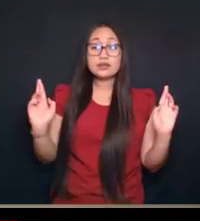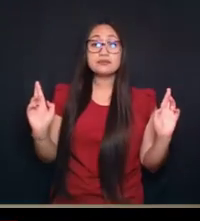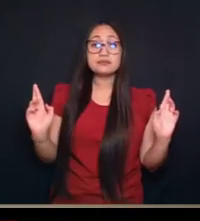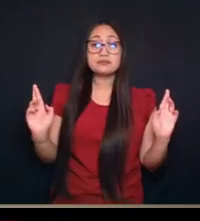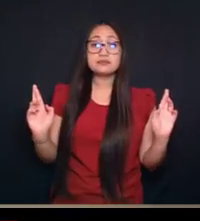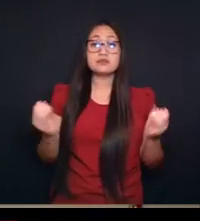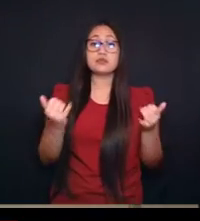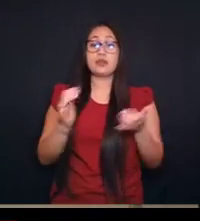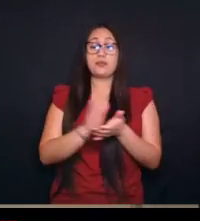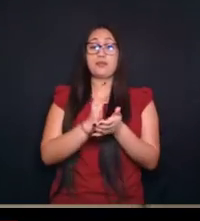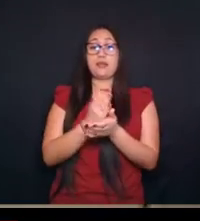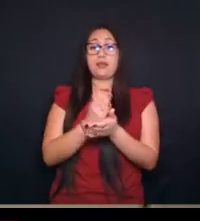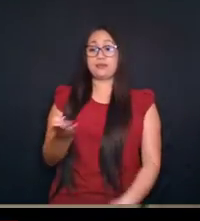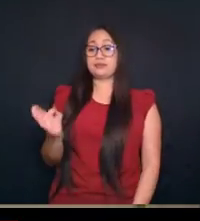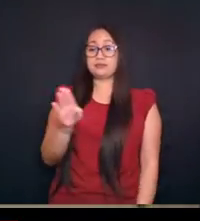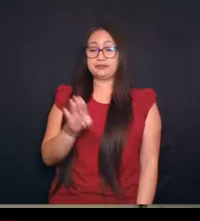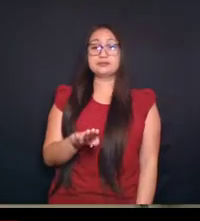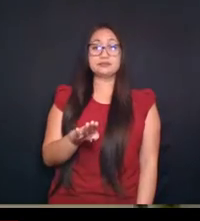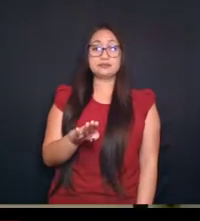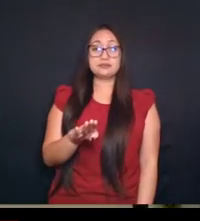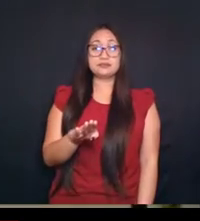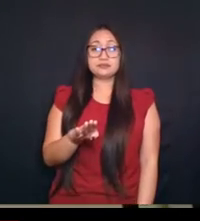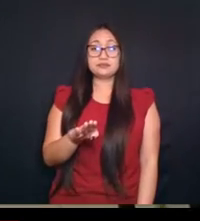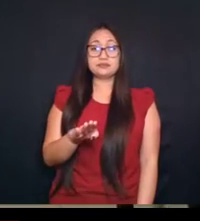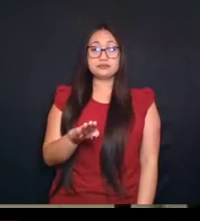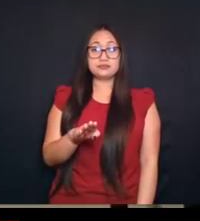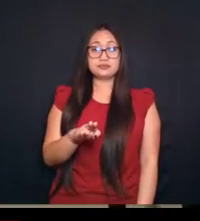let's turn those papers over that you have on your desk.